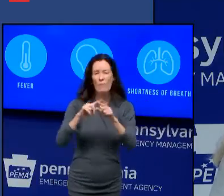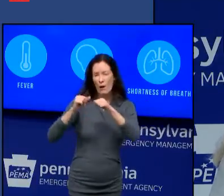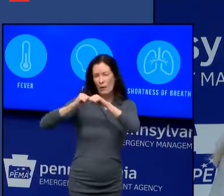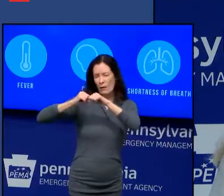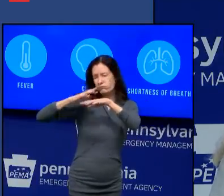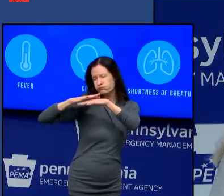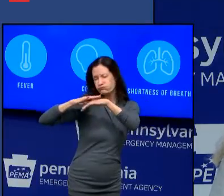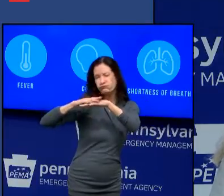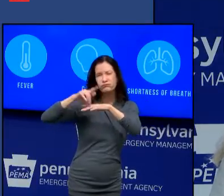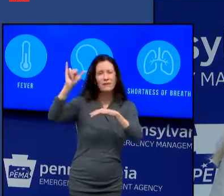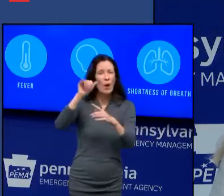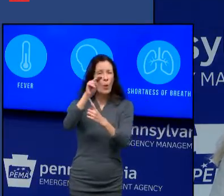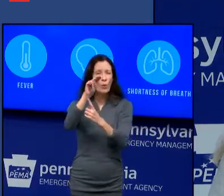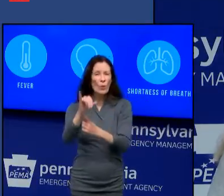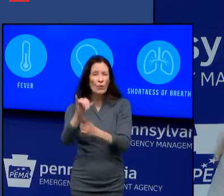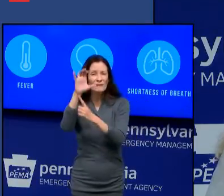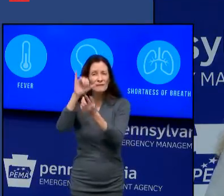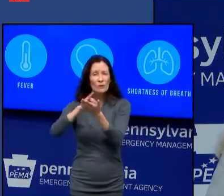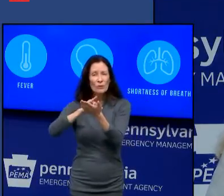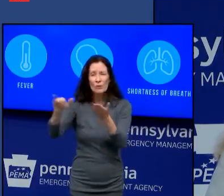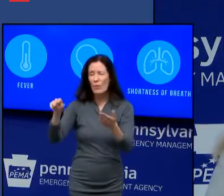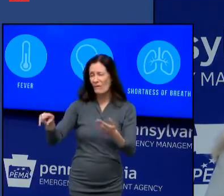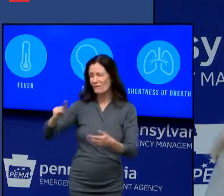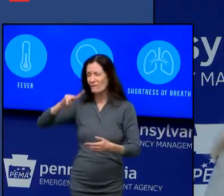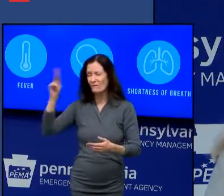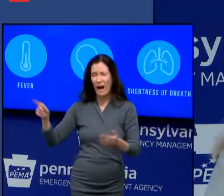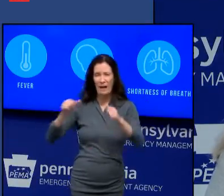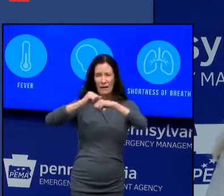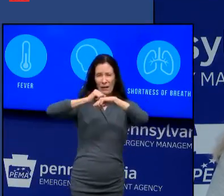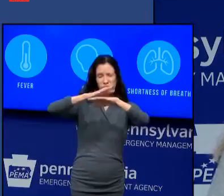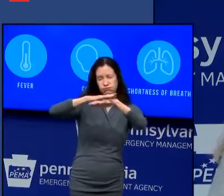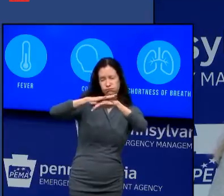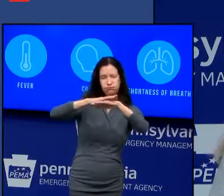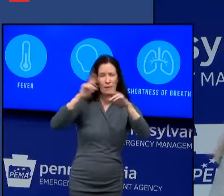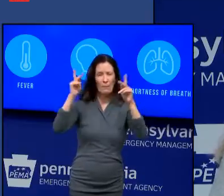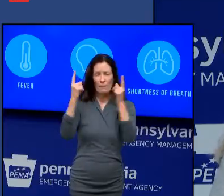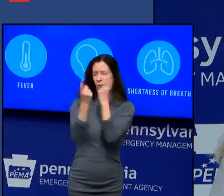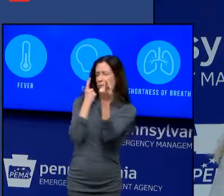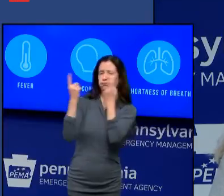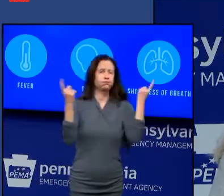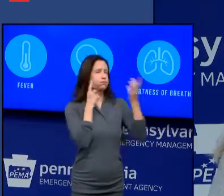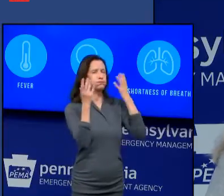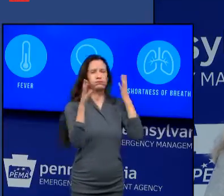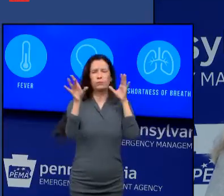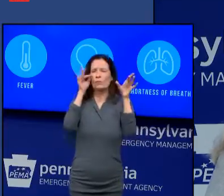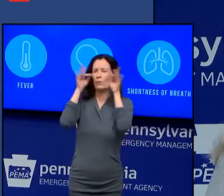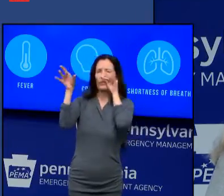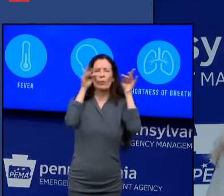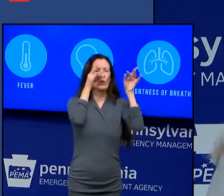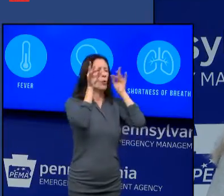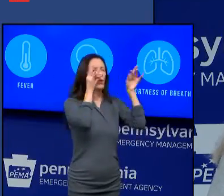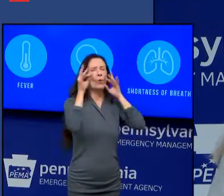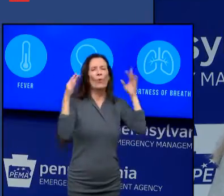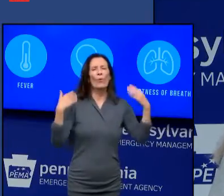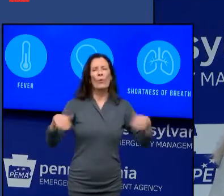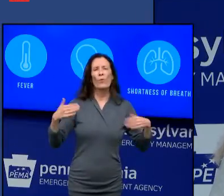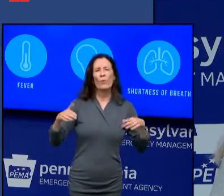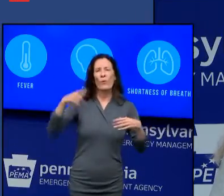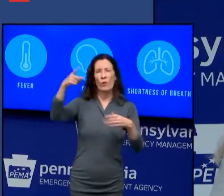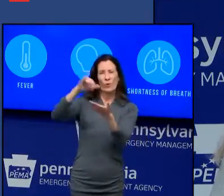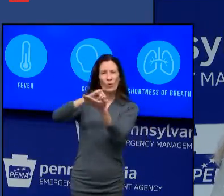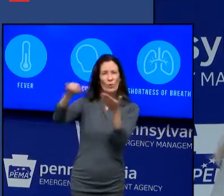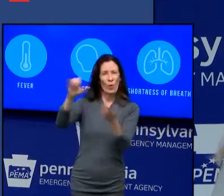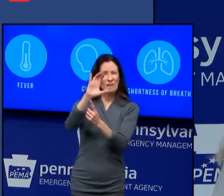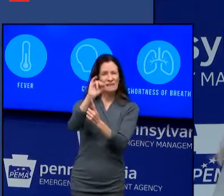population density of anywhere in the country, and it's not surprising that New York City would have the highest number of cases. And that is one of the